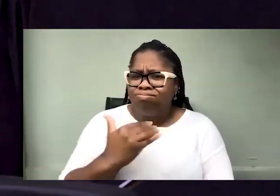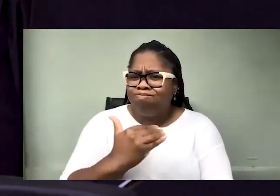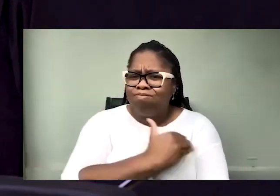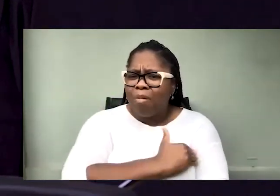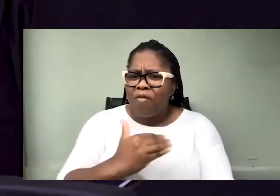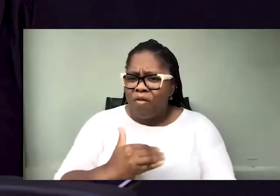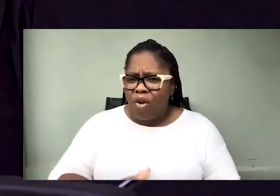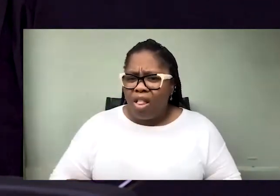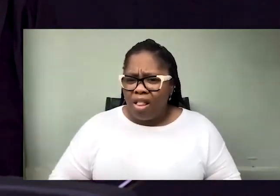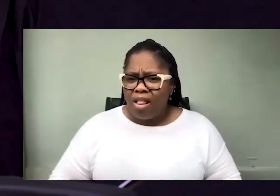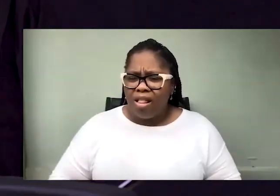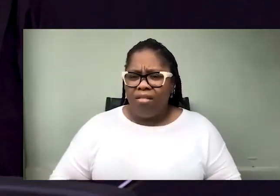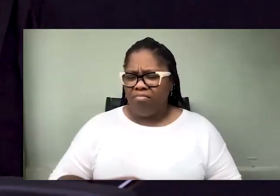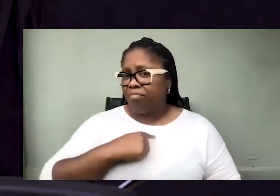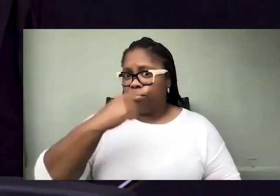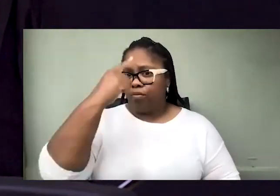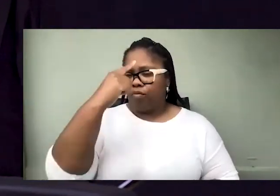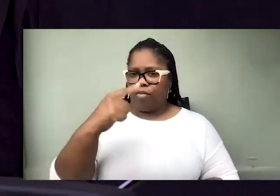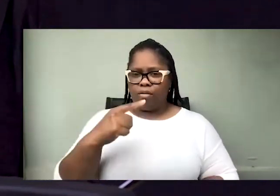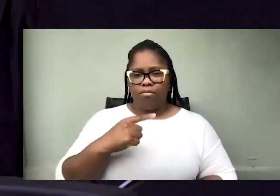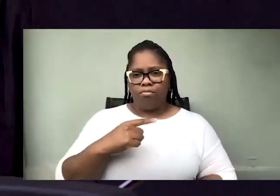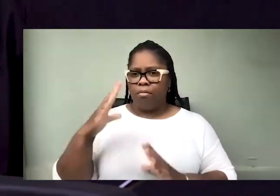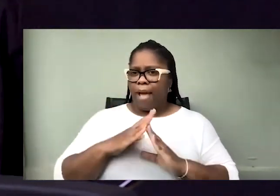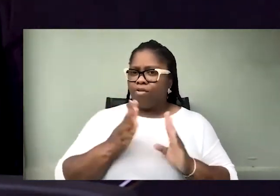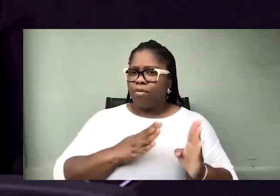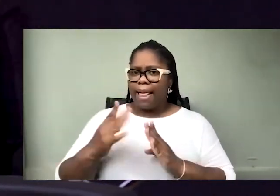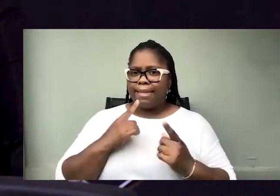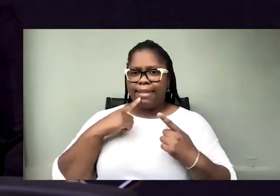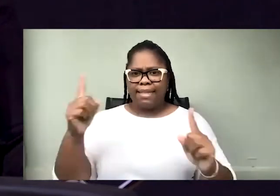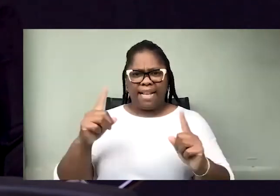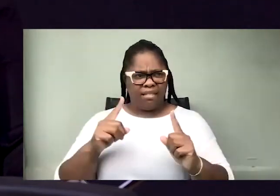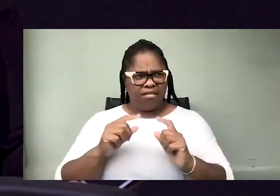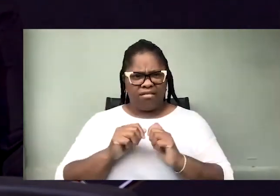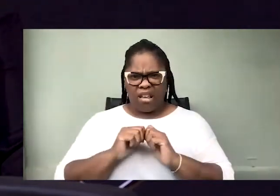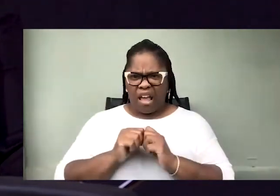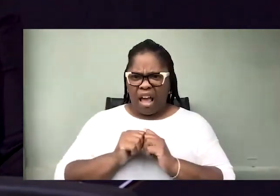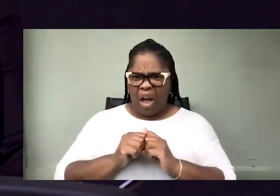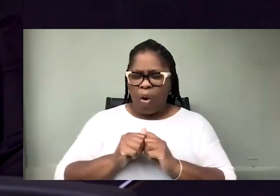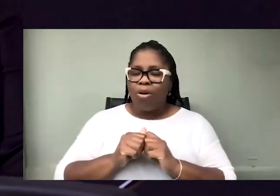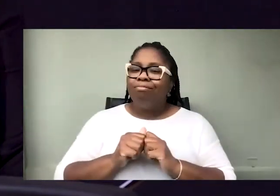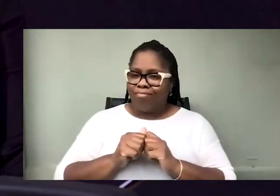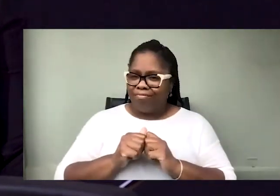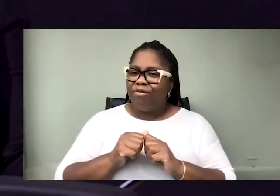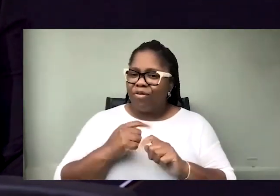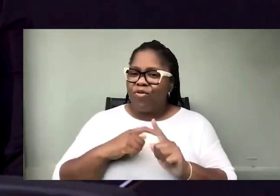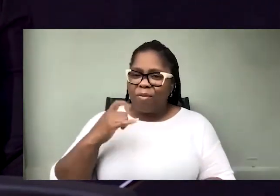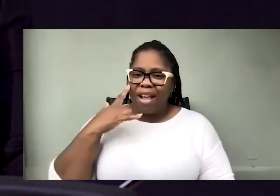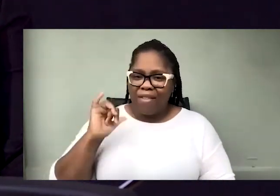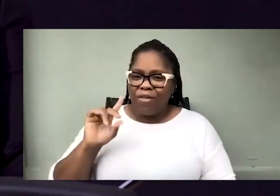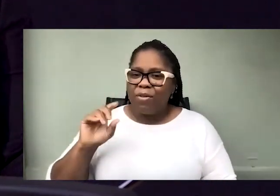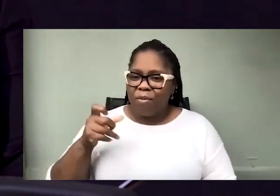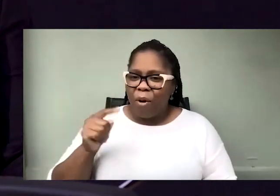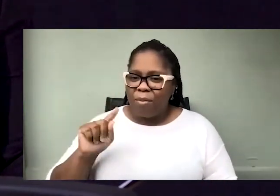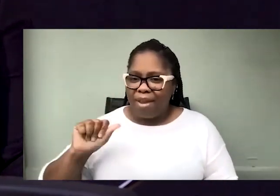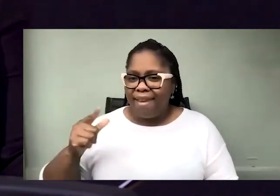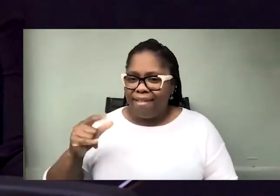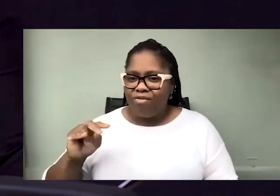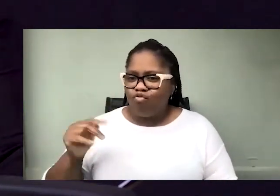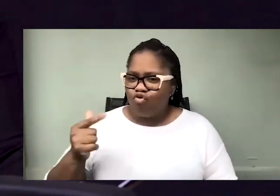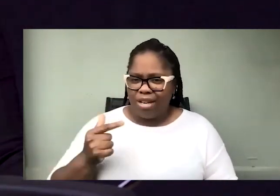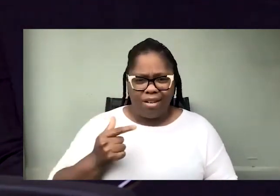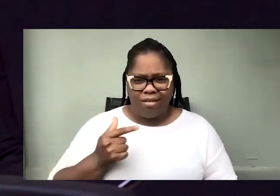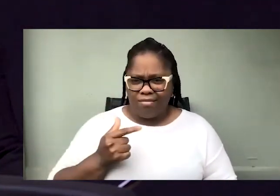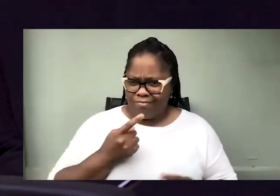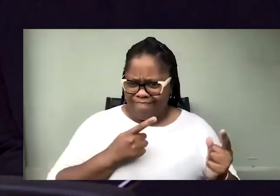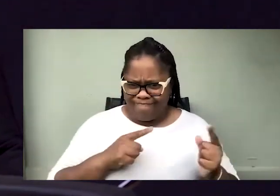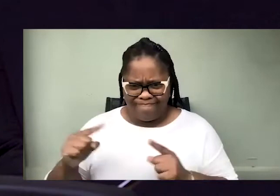And I think that the success of the master plan comes from what's been happening here at the California Department of Aging. And